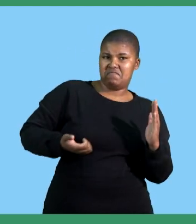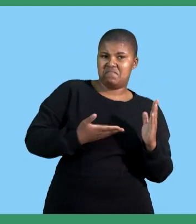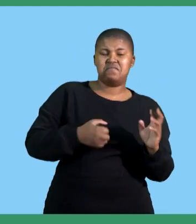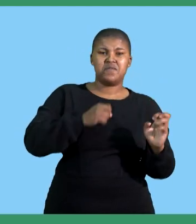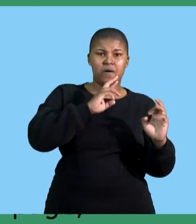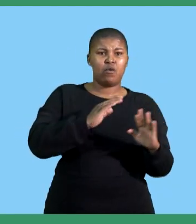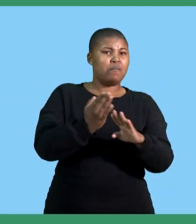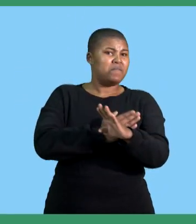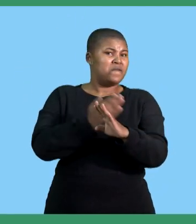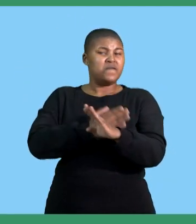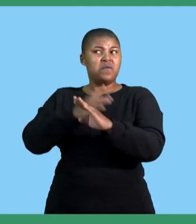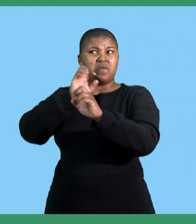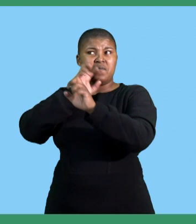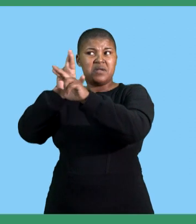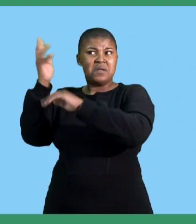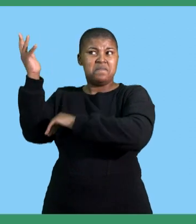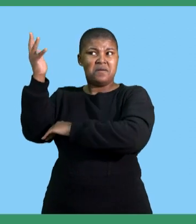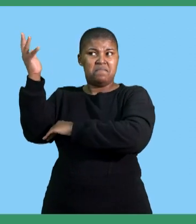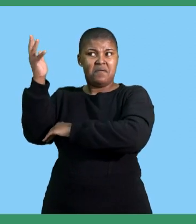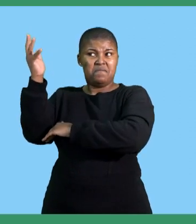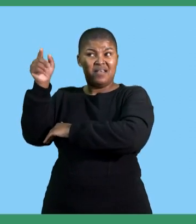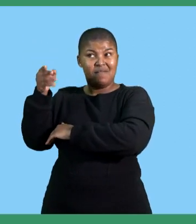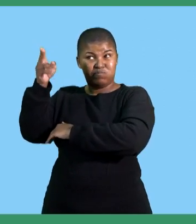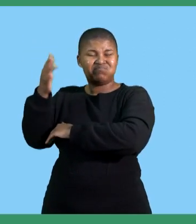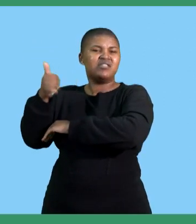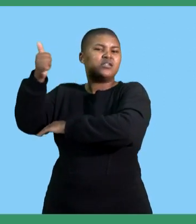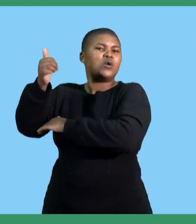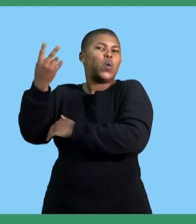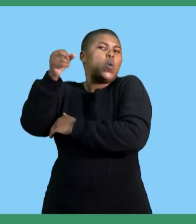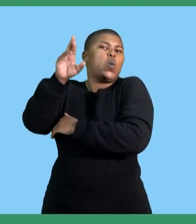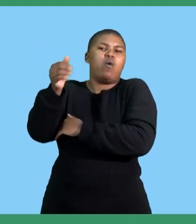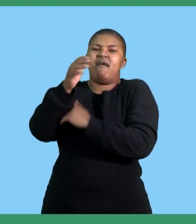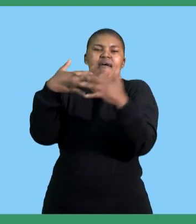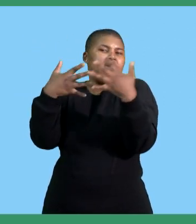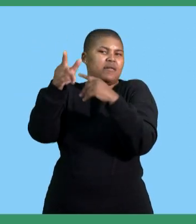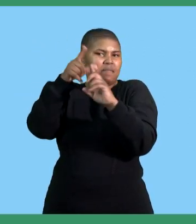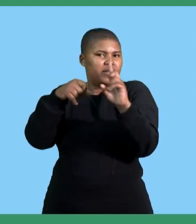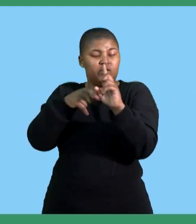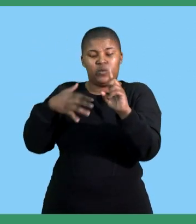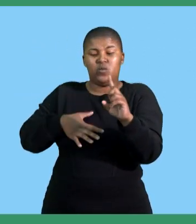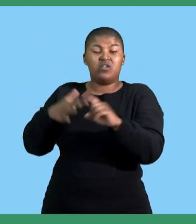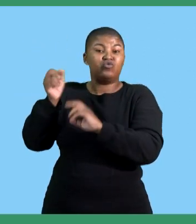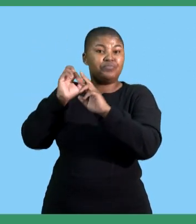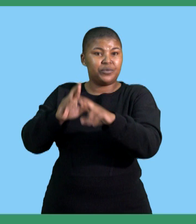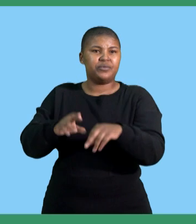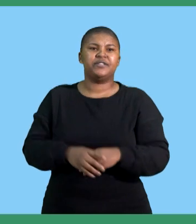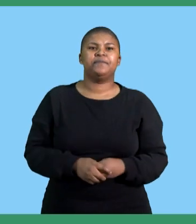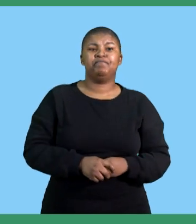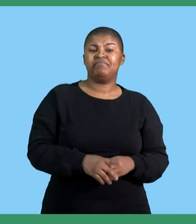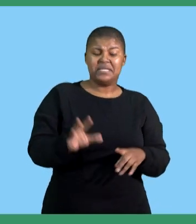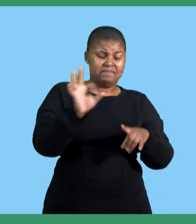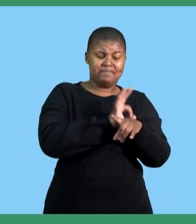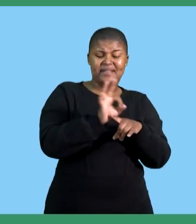is intended to. Plan the report structure. For instance, it must have a title, contents